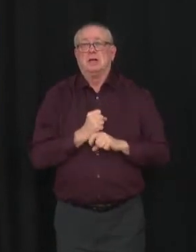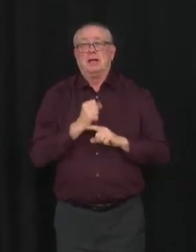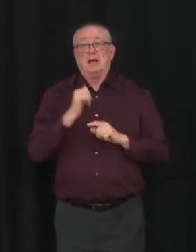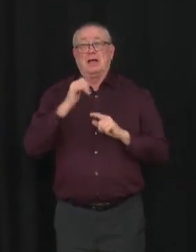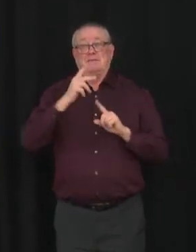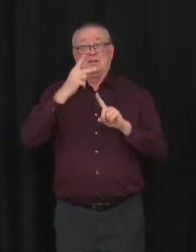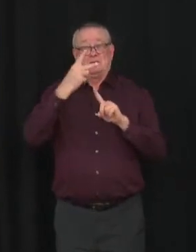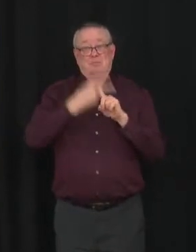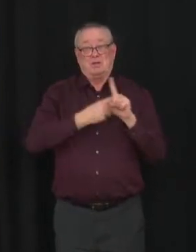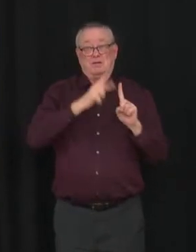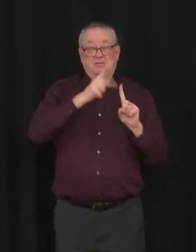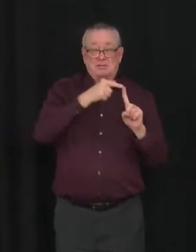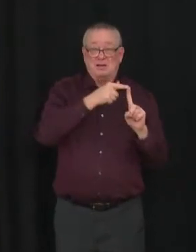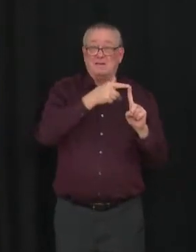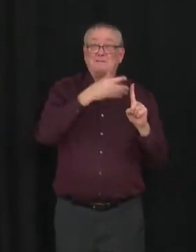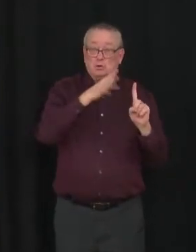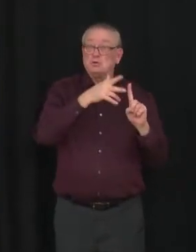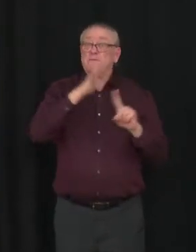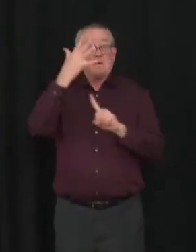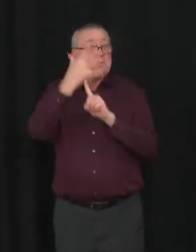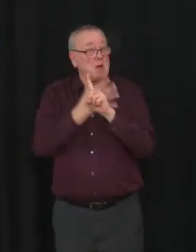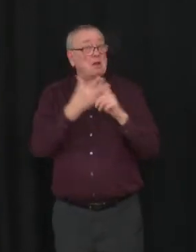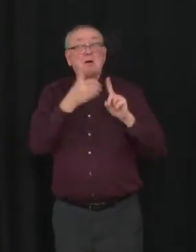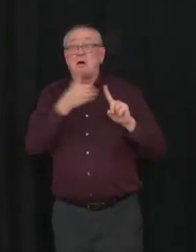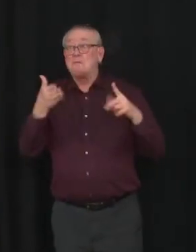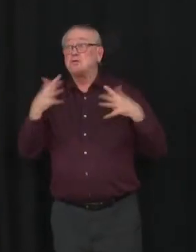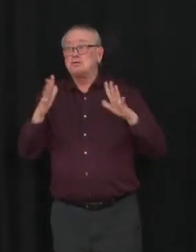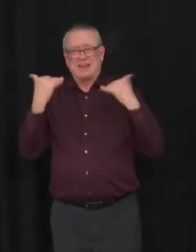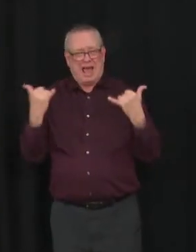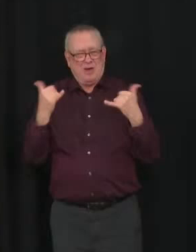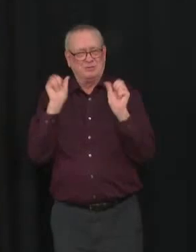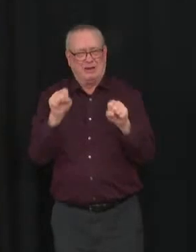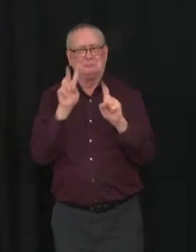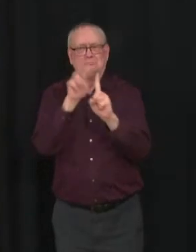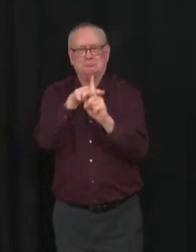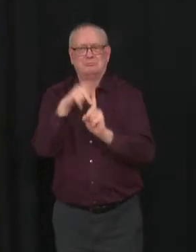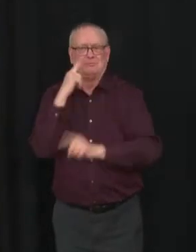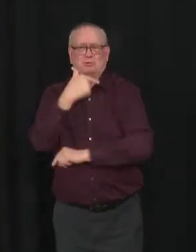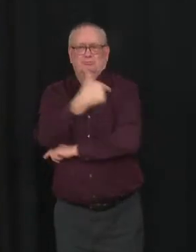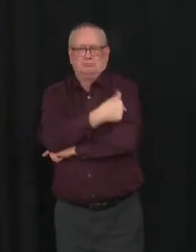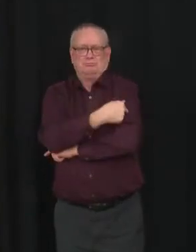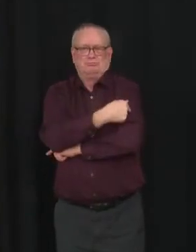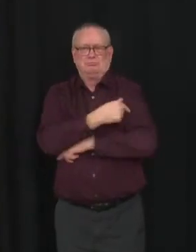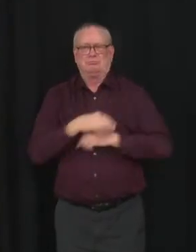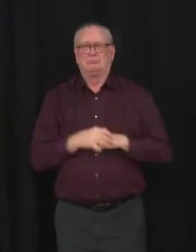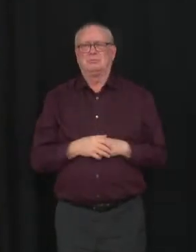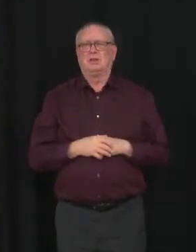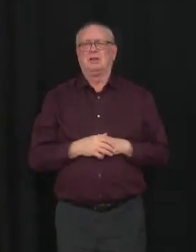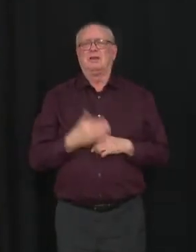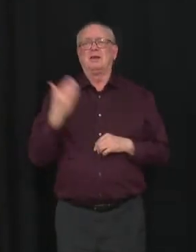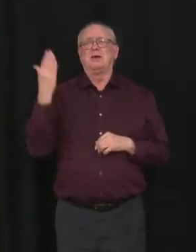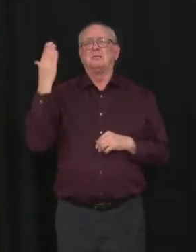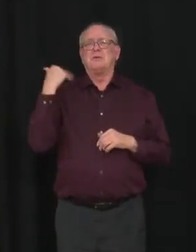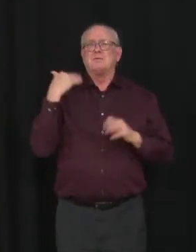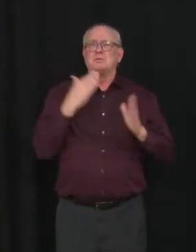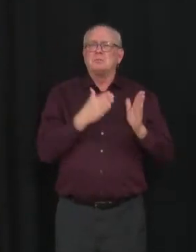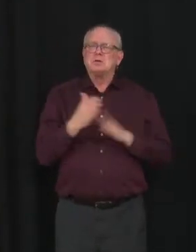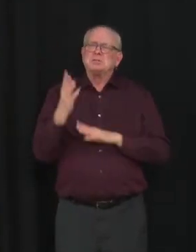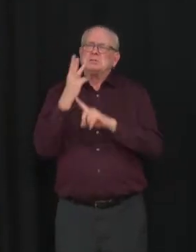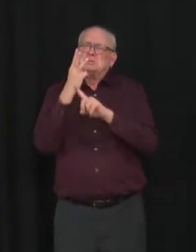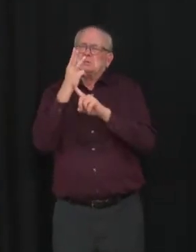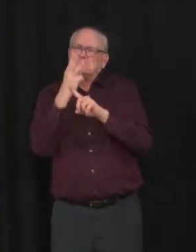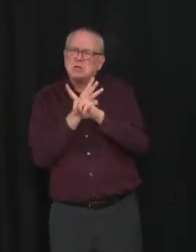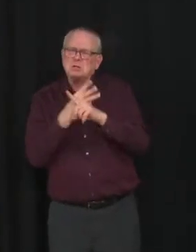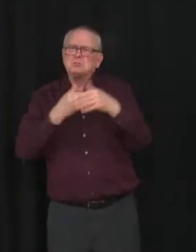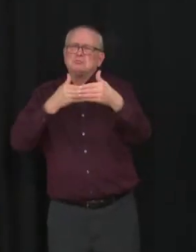your booster right now. While we were originally aiming for the 6-month interval to provide longer-term protection,